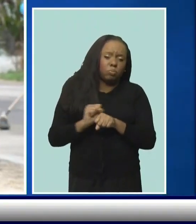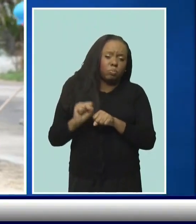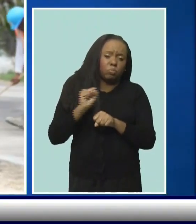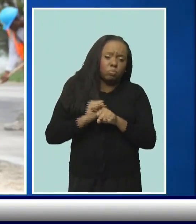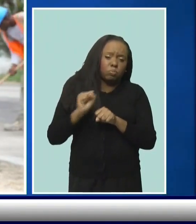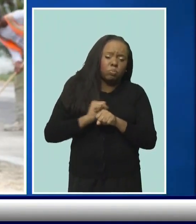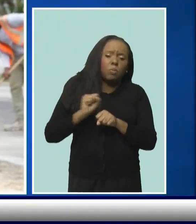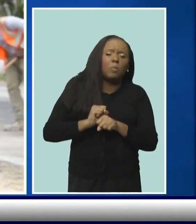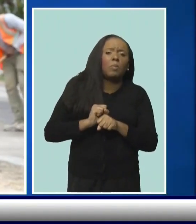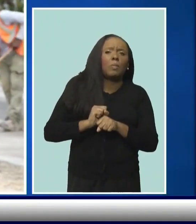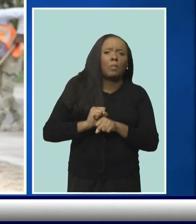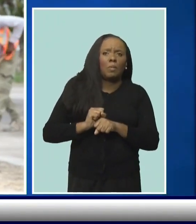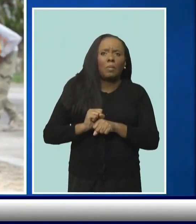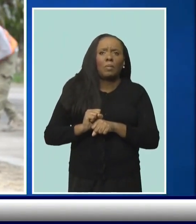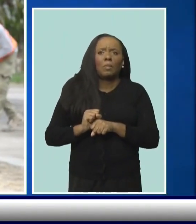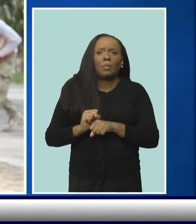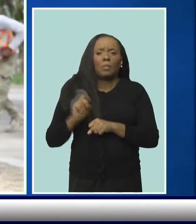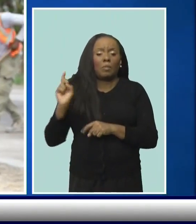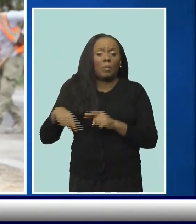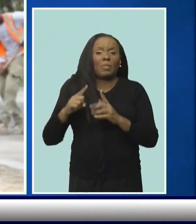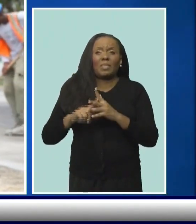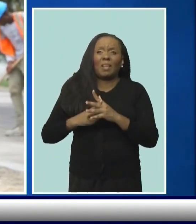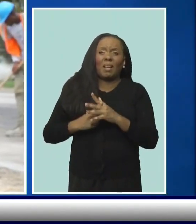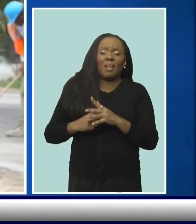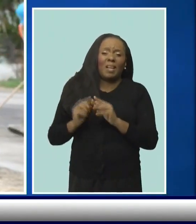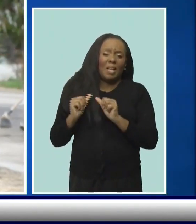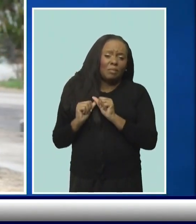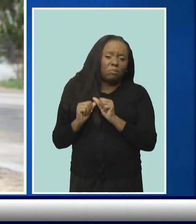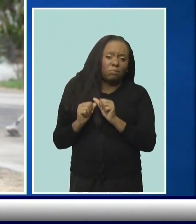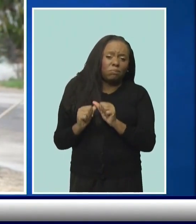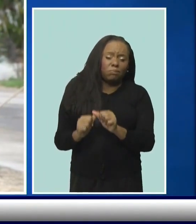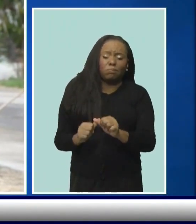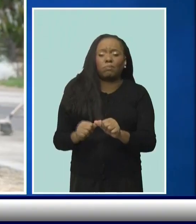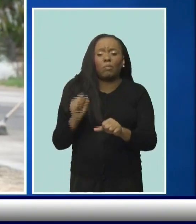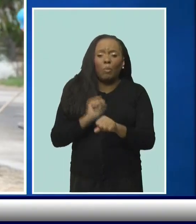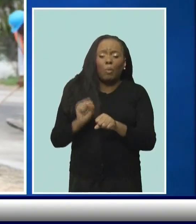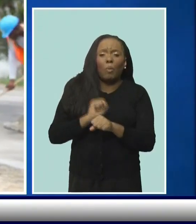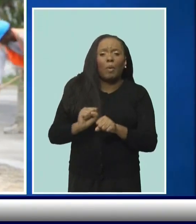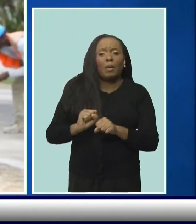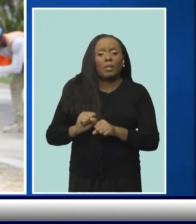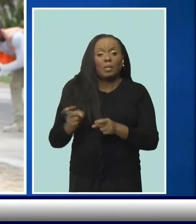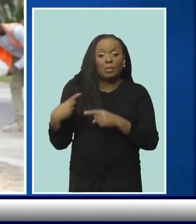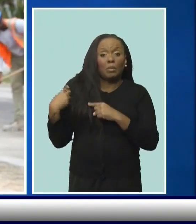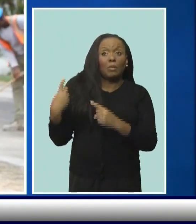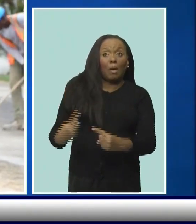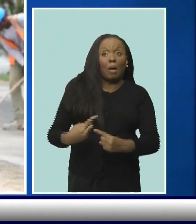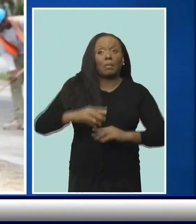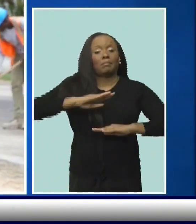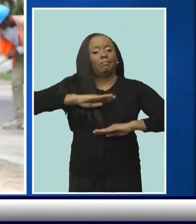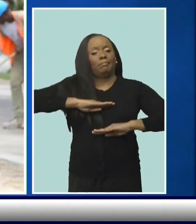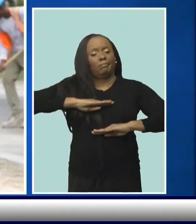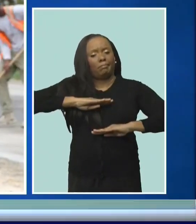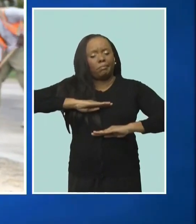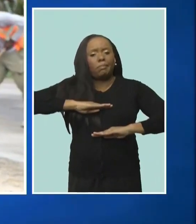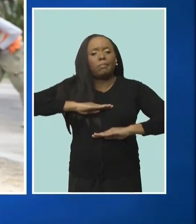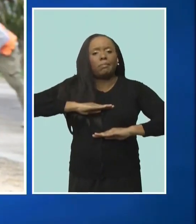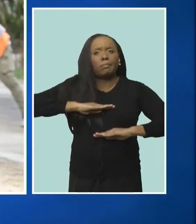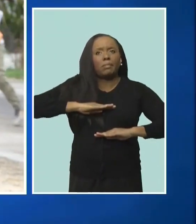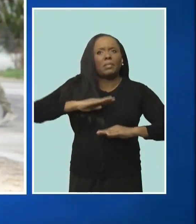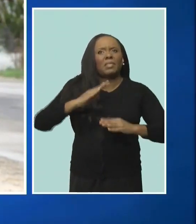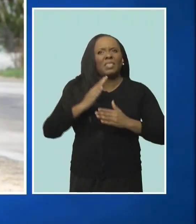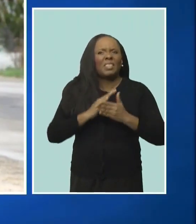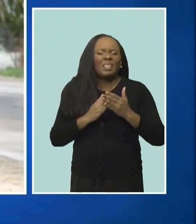done. Once we started, I'm quite satisfied with what has been done here. The minor works to be